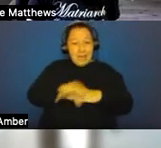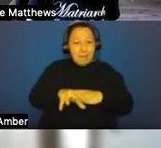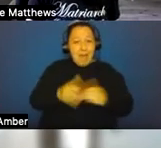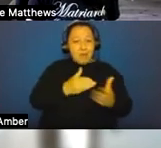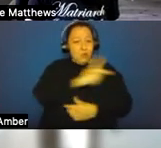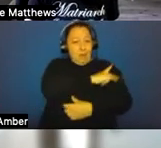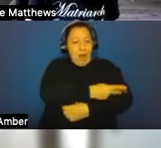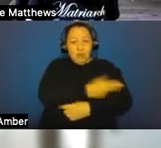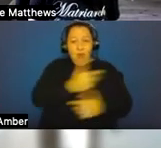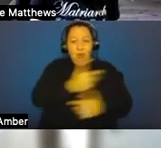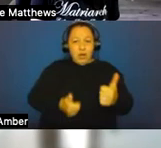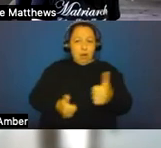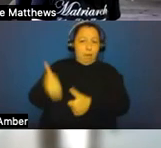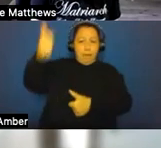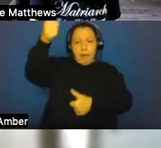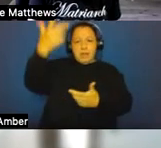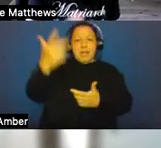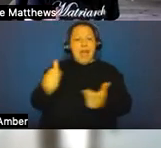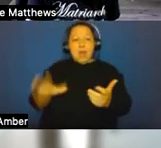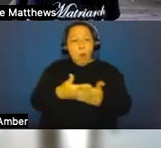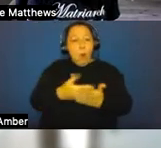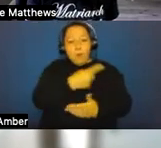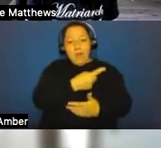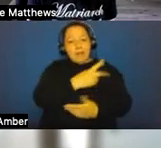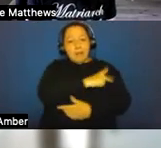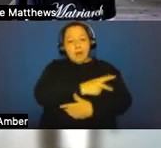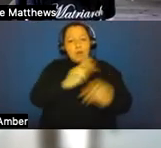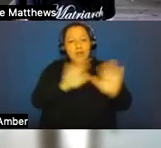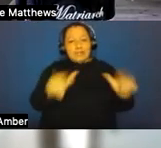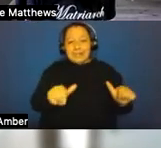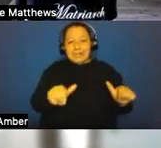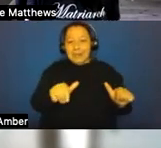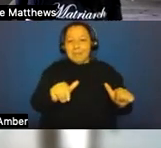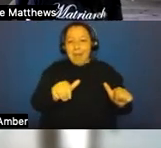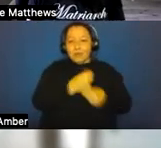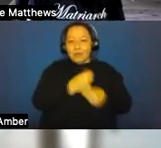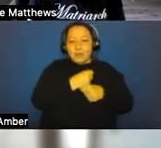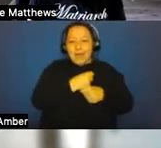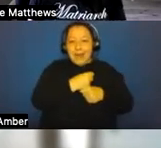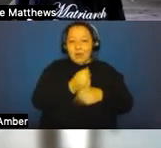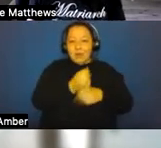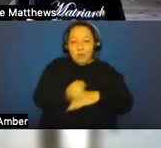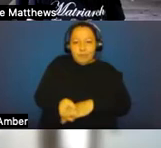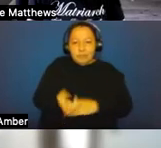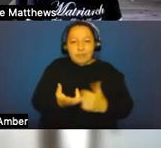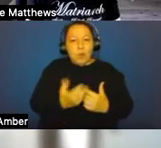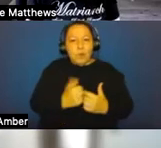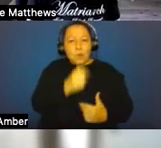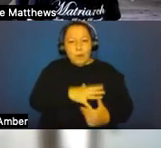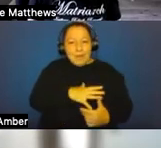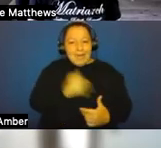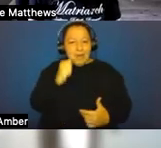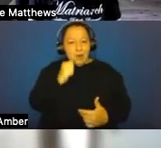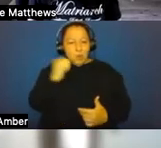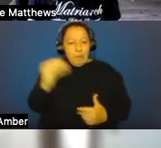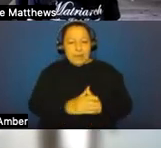to knock women down, right? And again, going back to the decision, the Roe